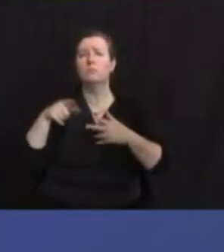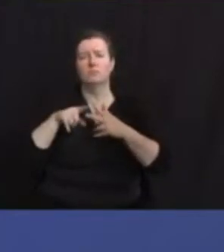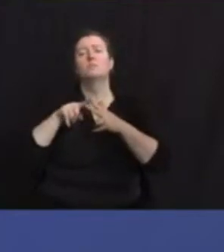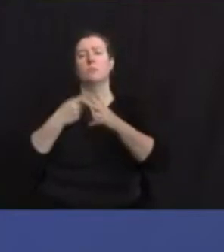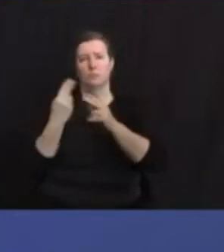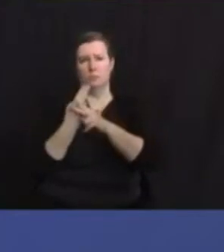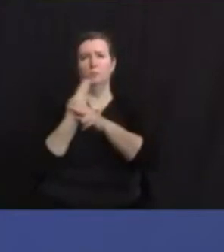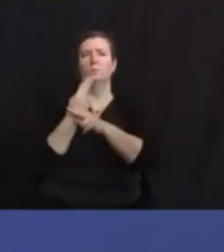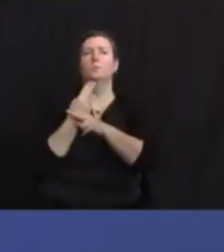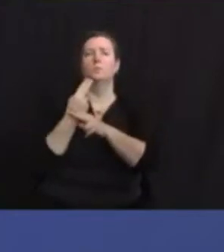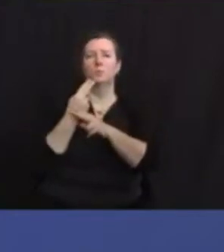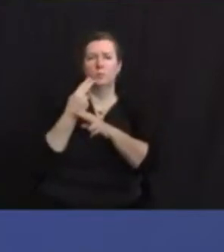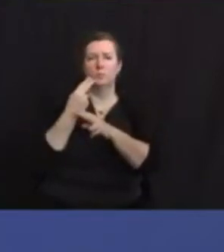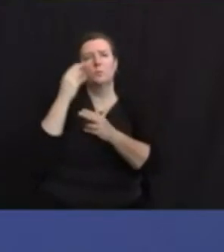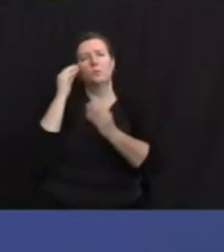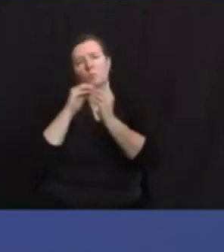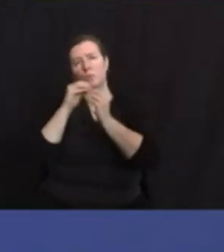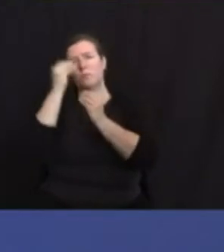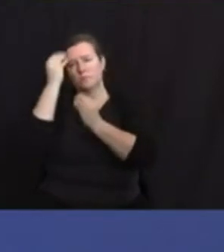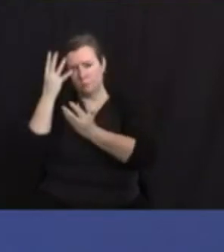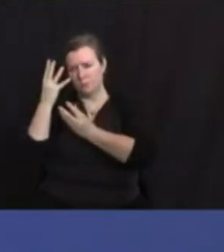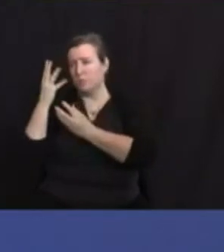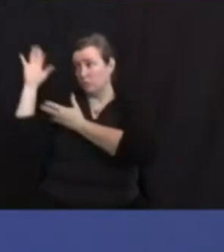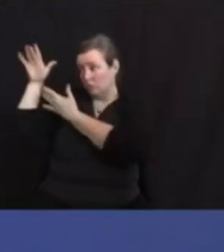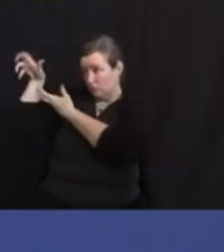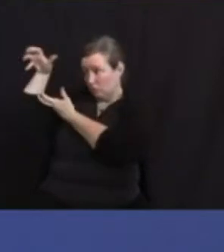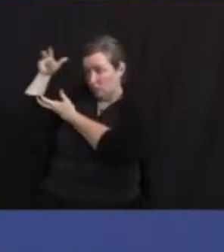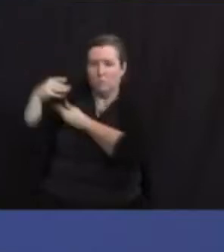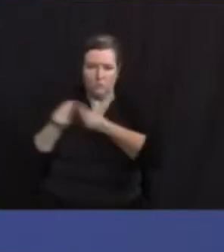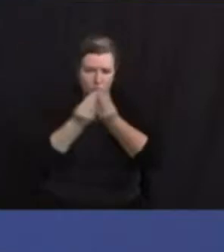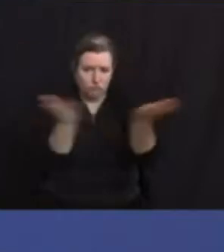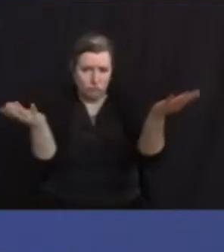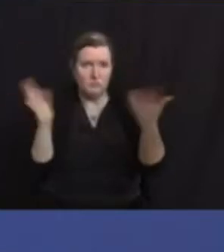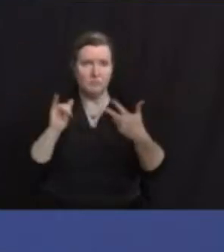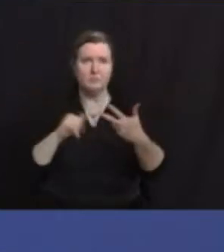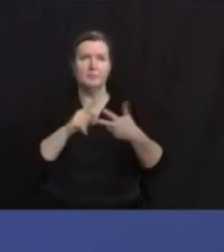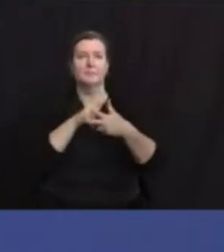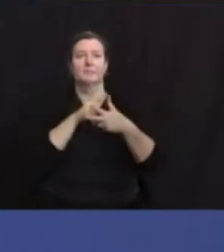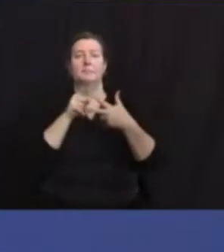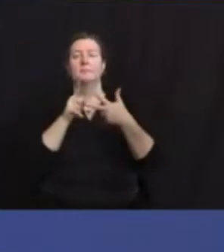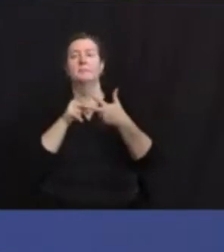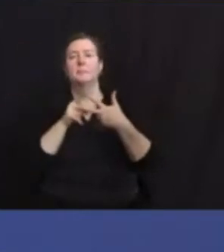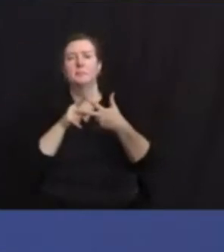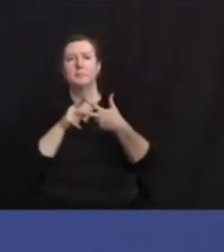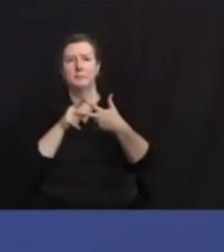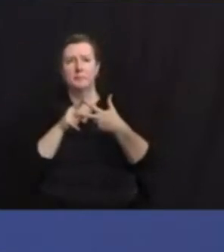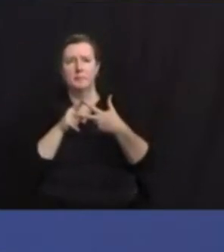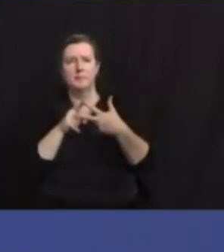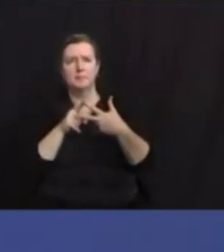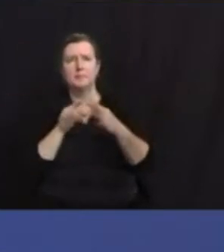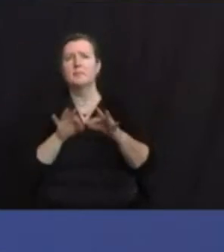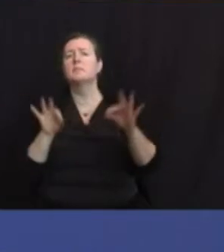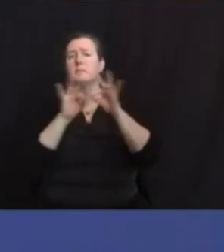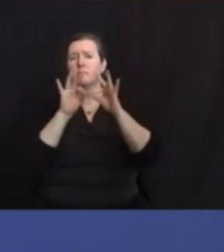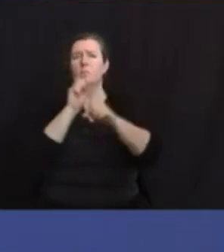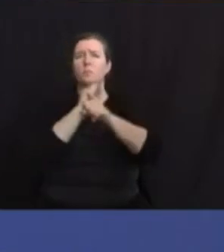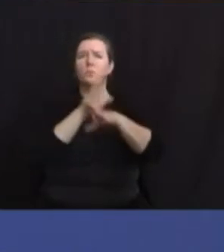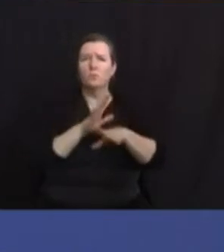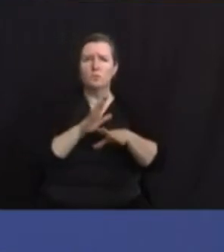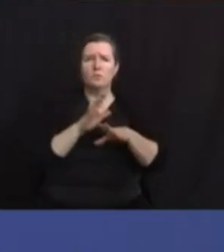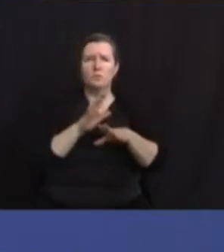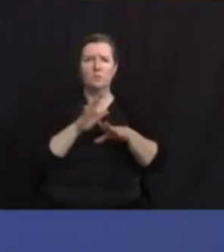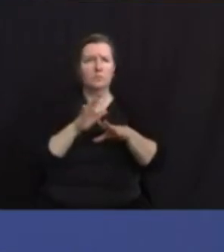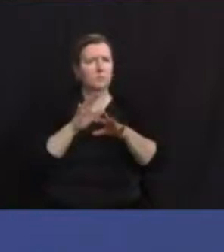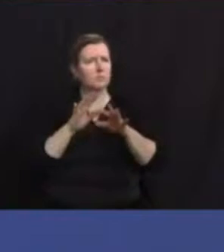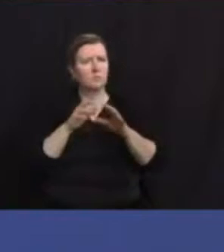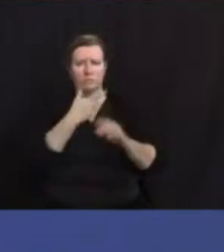specifics. And we'll come to you with any news on that as we have it. On essential workers, we're crystal clear. We want to get to them. I mean,